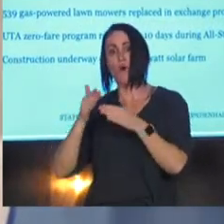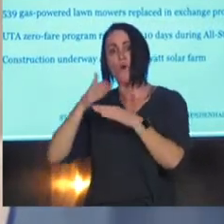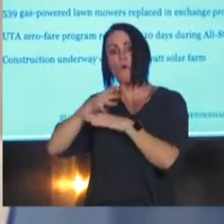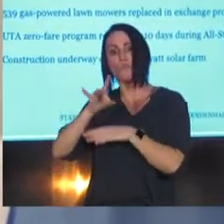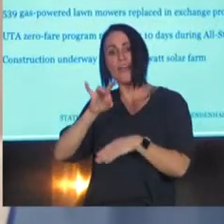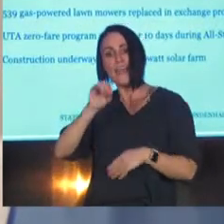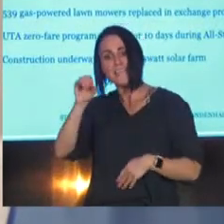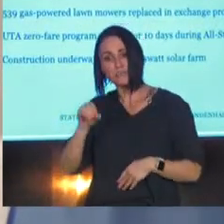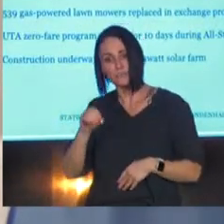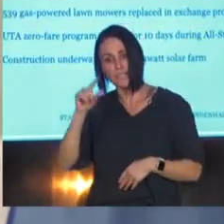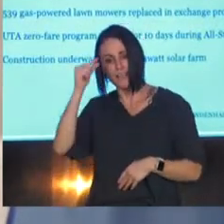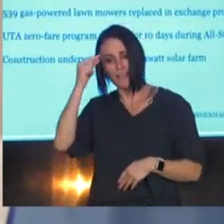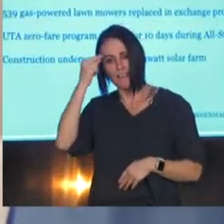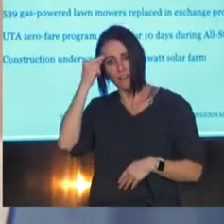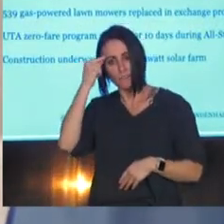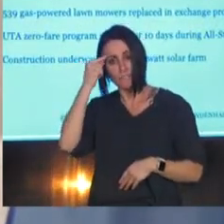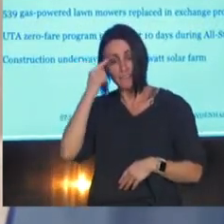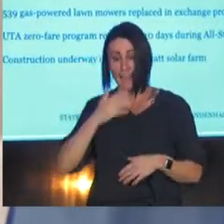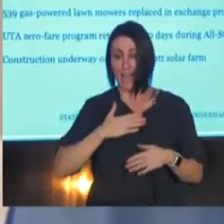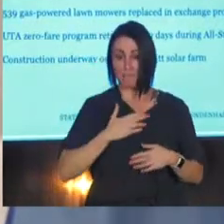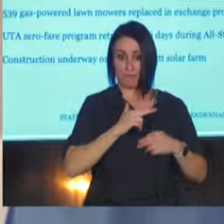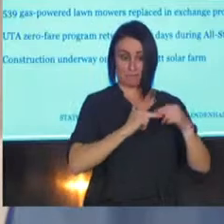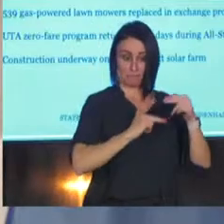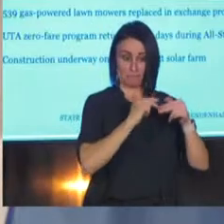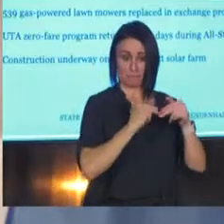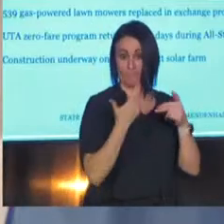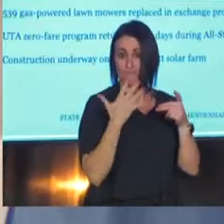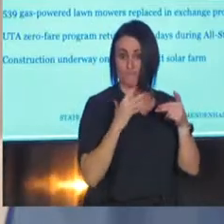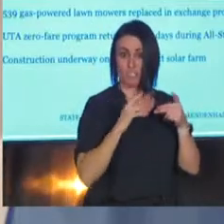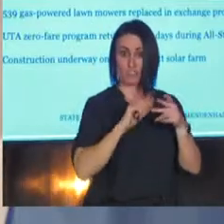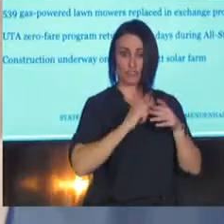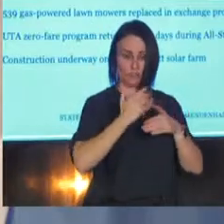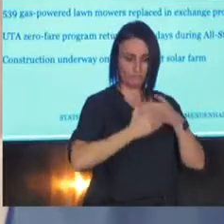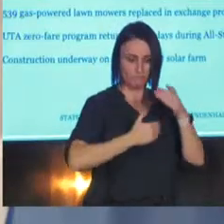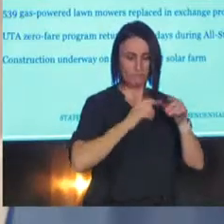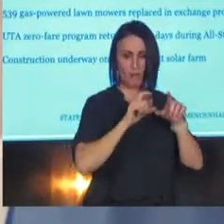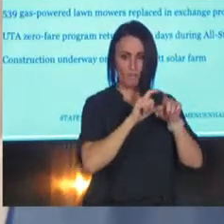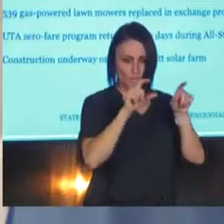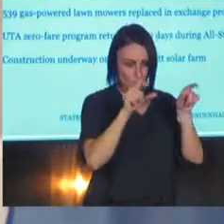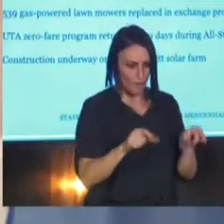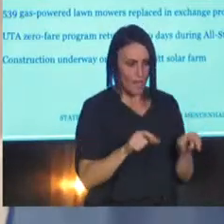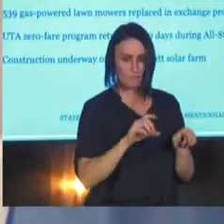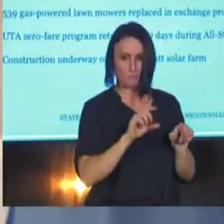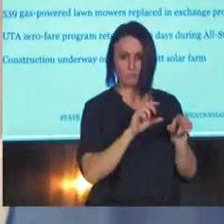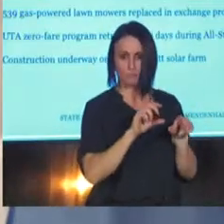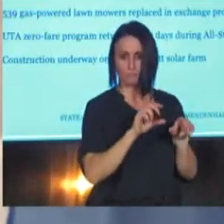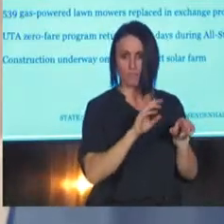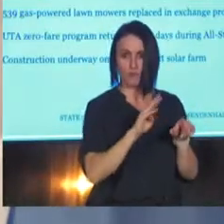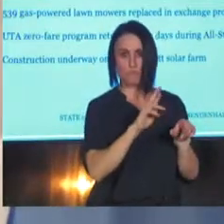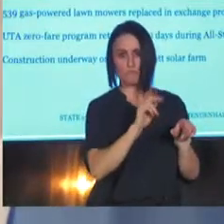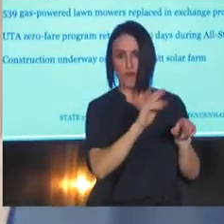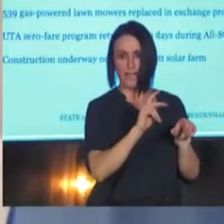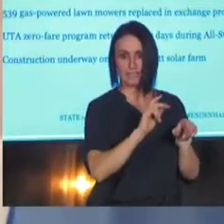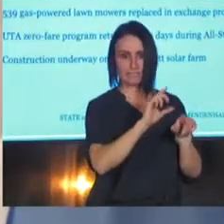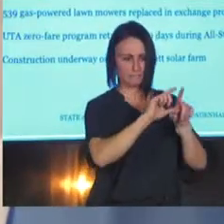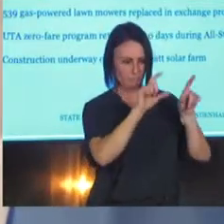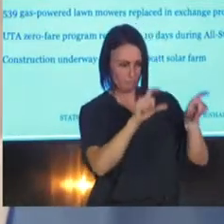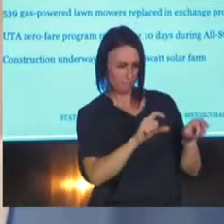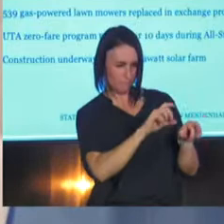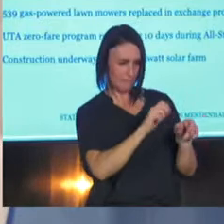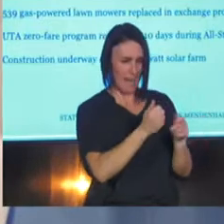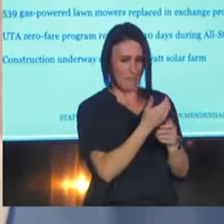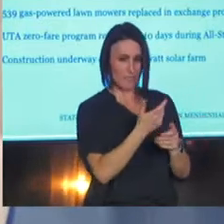I'm happy to report construction of that project is well underway. The frames and brackets for the billion solar panels, I'm only